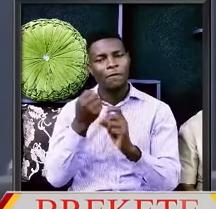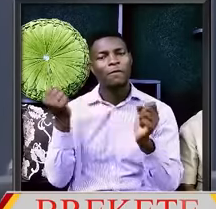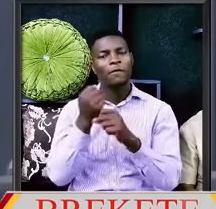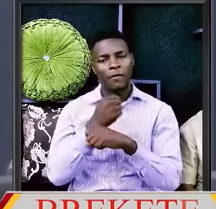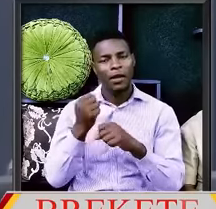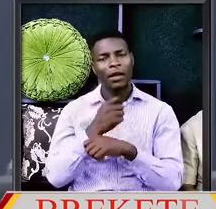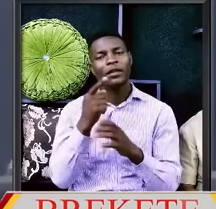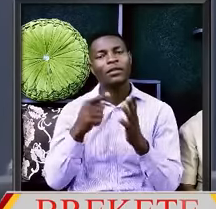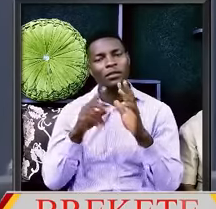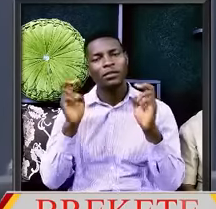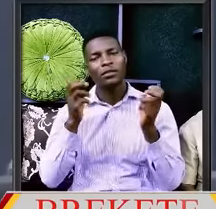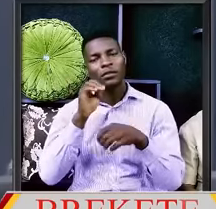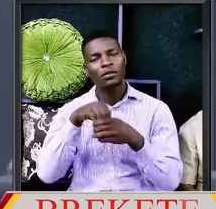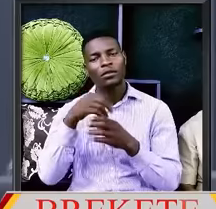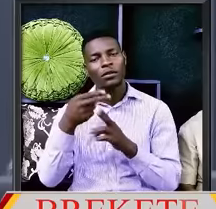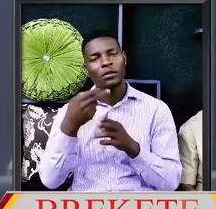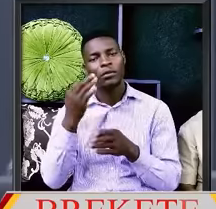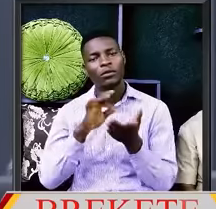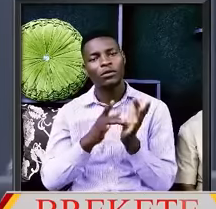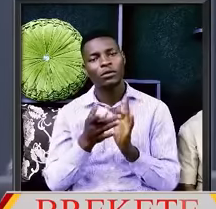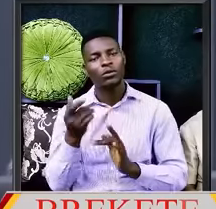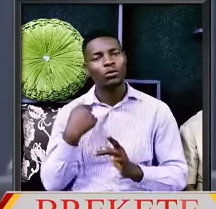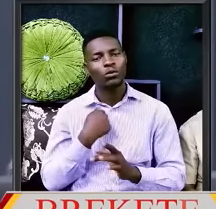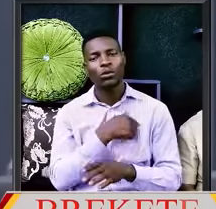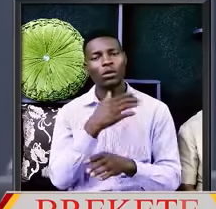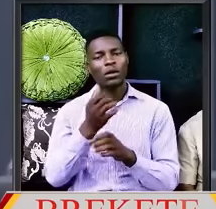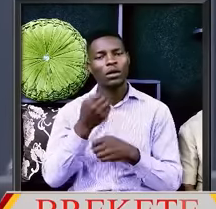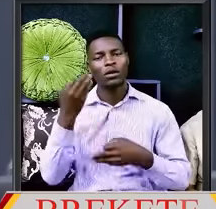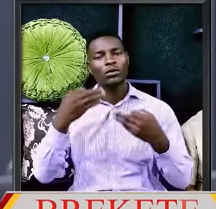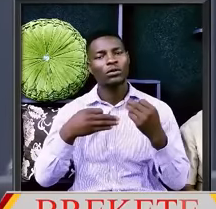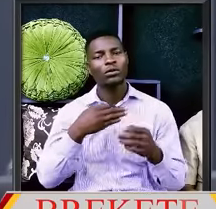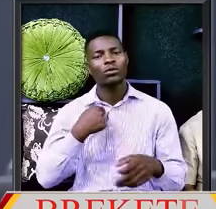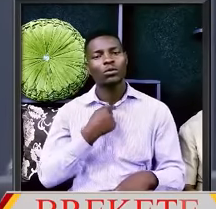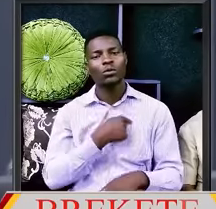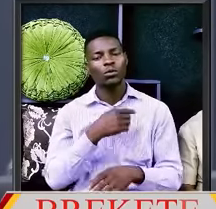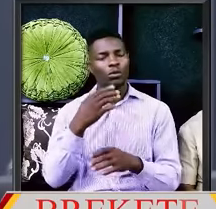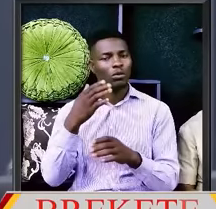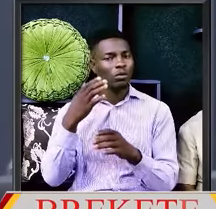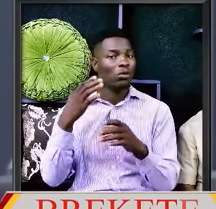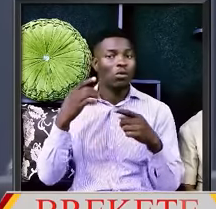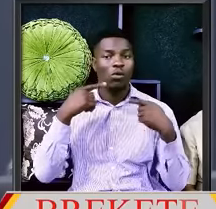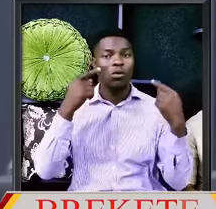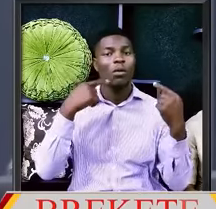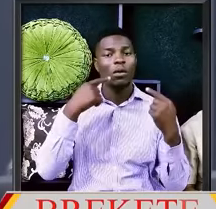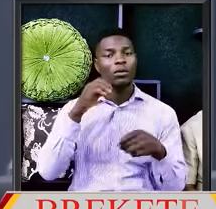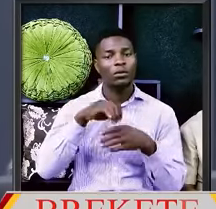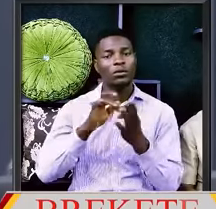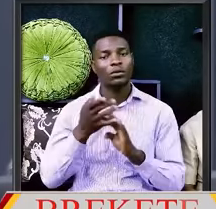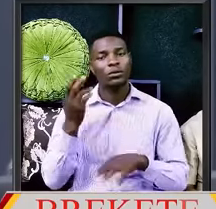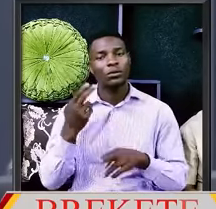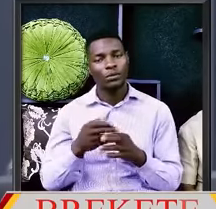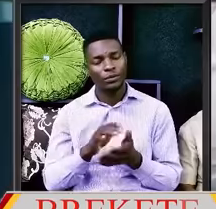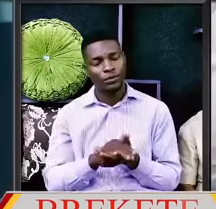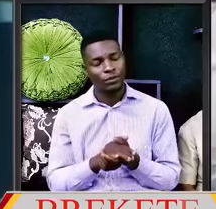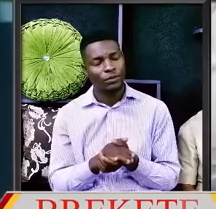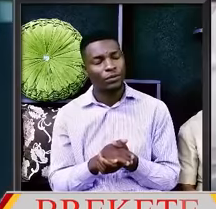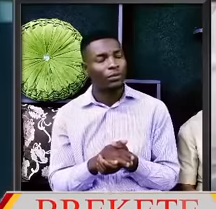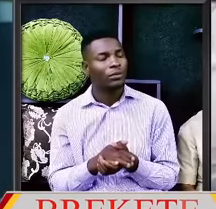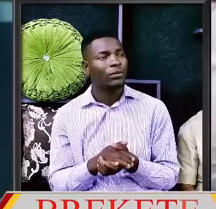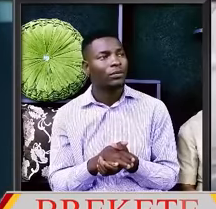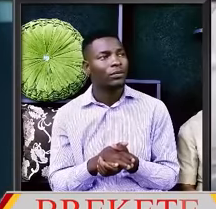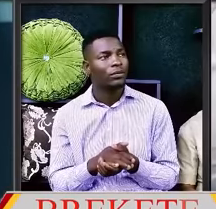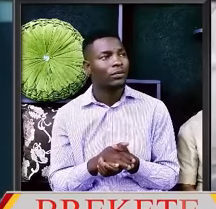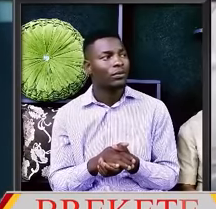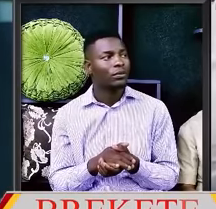of Jesus. Amen, ma. We will get justice and we end the praise in Jesus' name. Amen. Let's